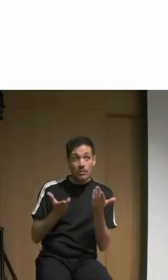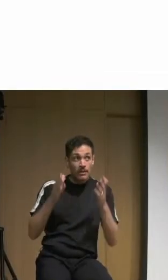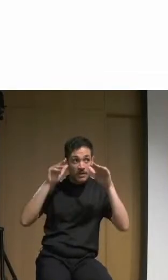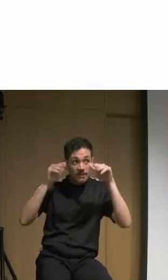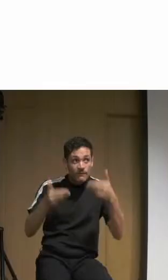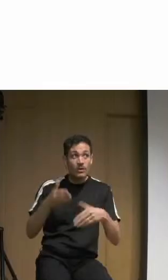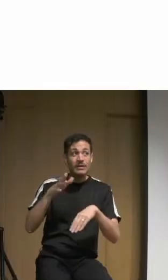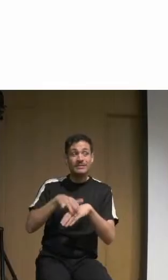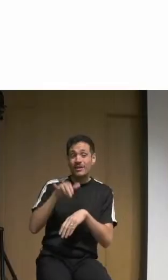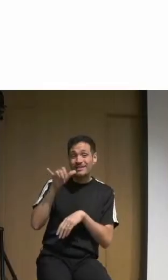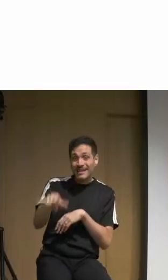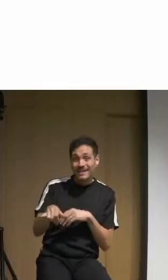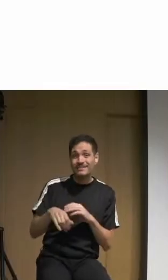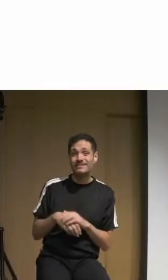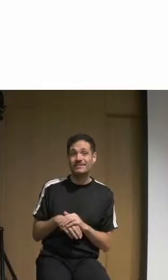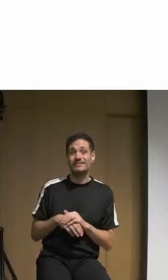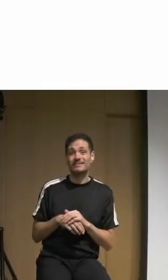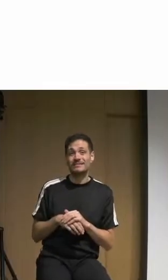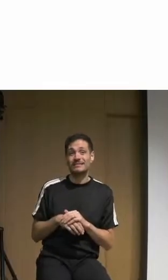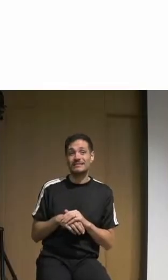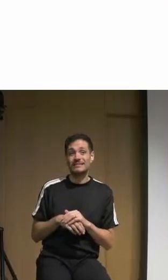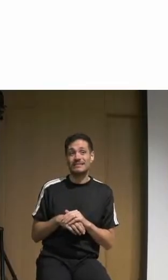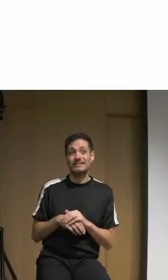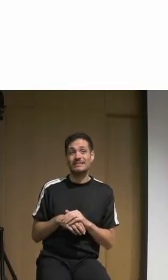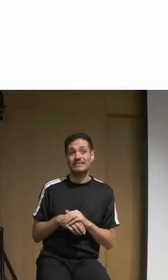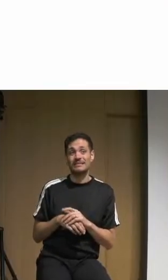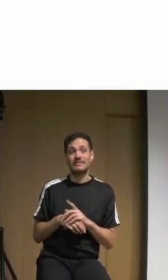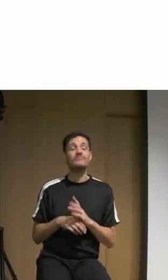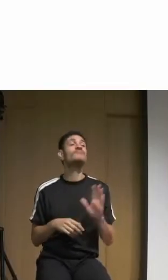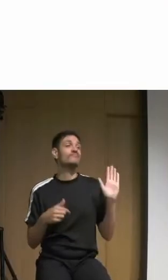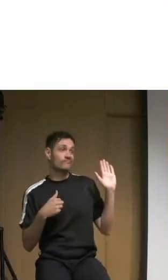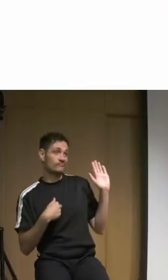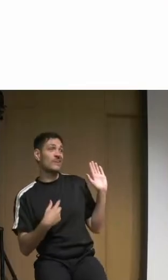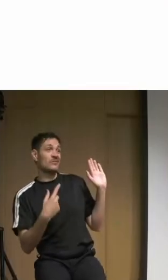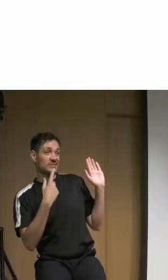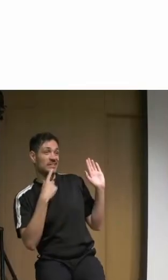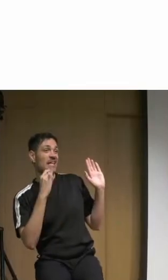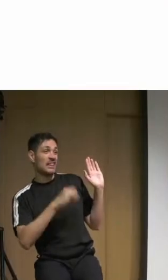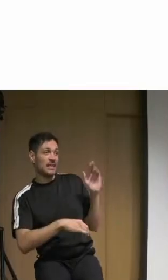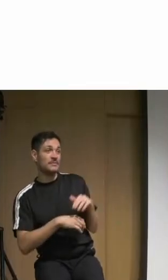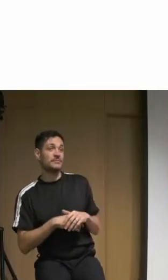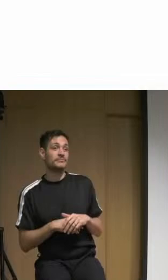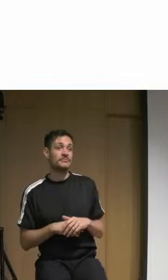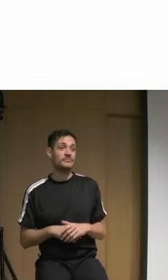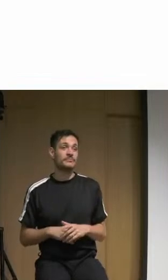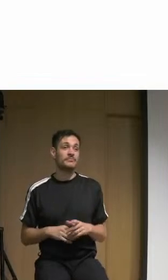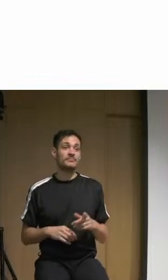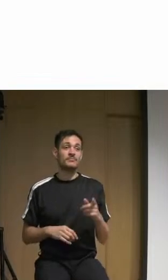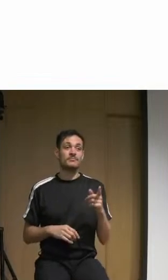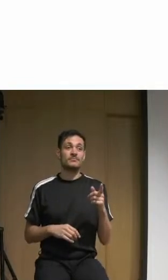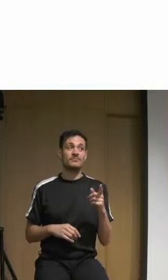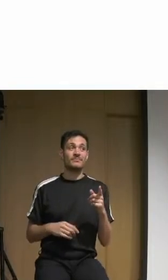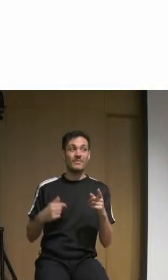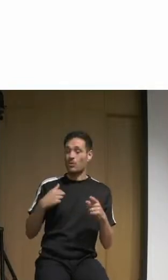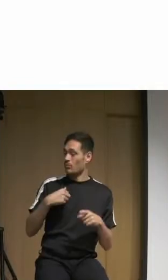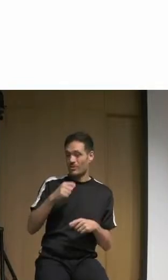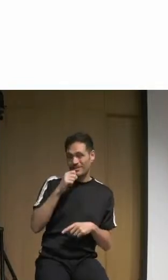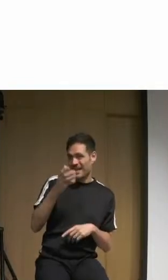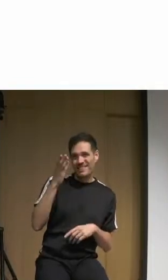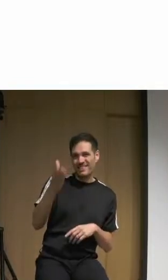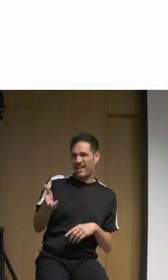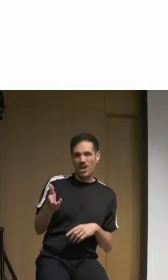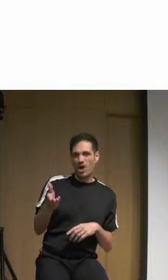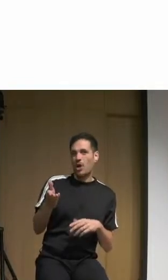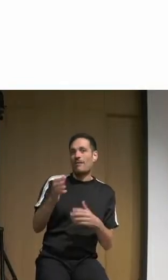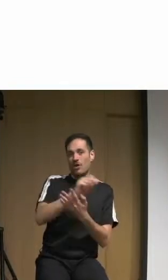and that is what she's that's what I was gonna say. representing? I don't we know. were not all there at those sessions. We